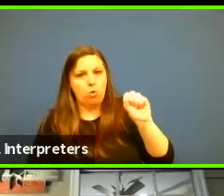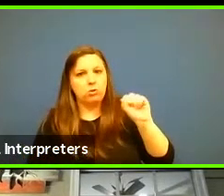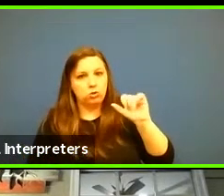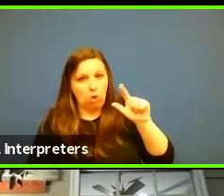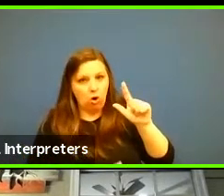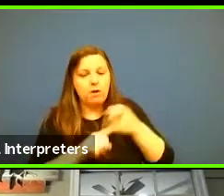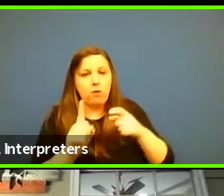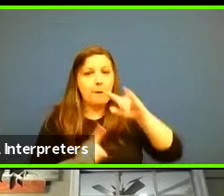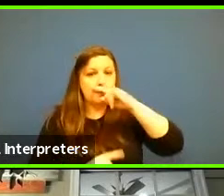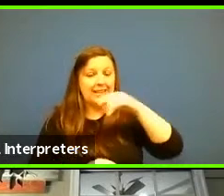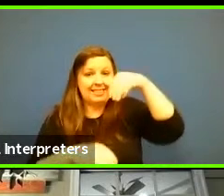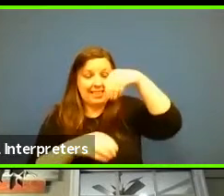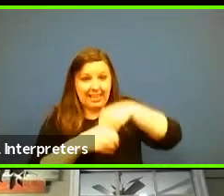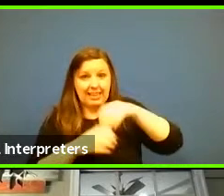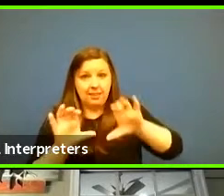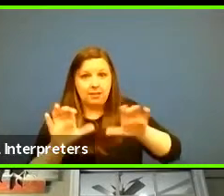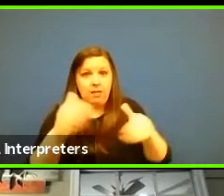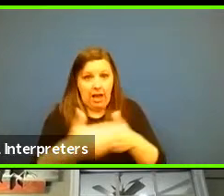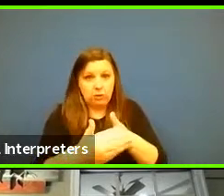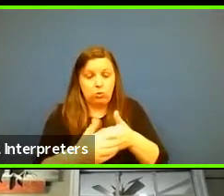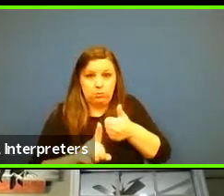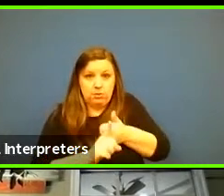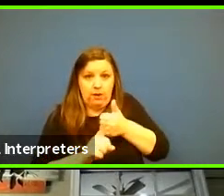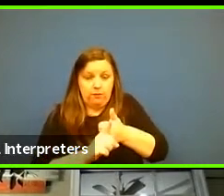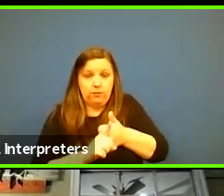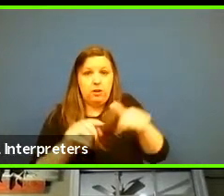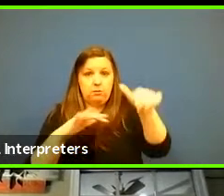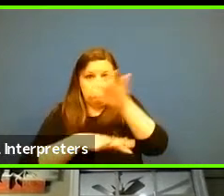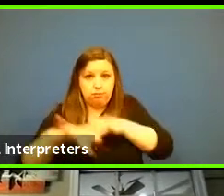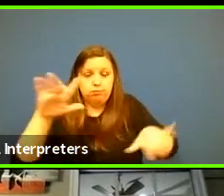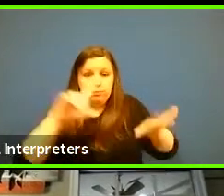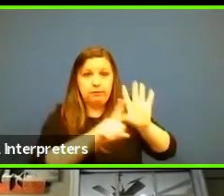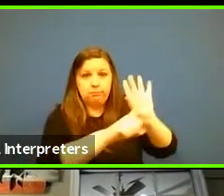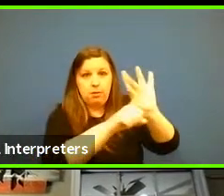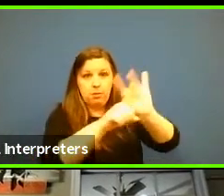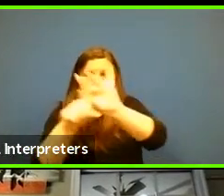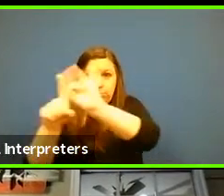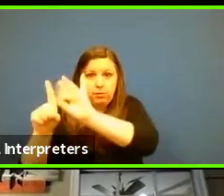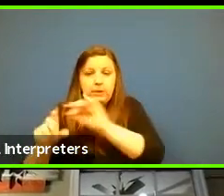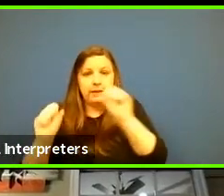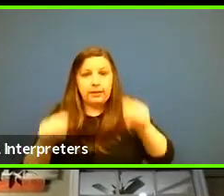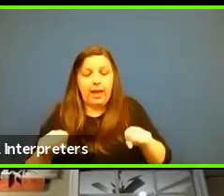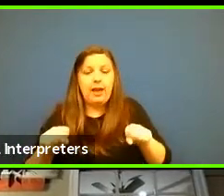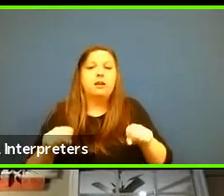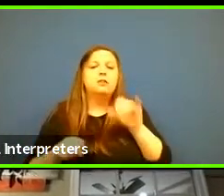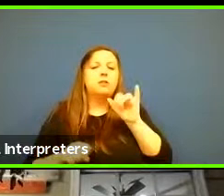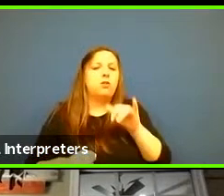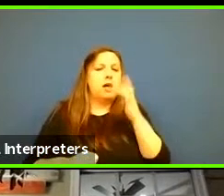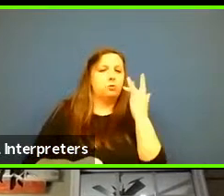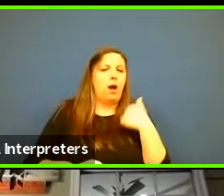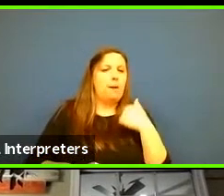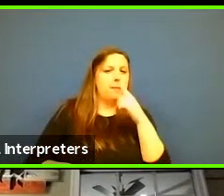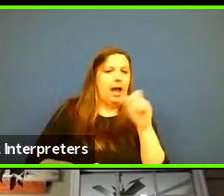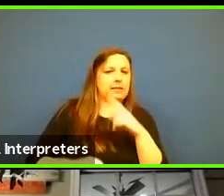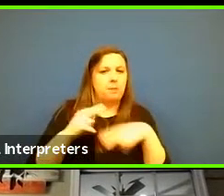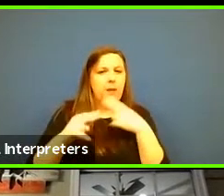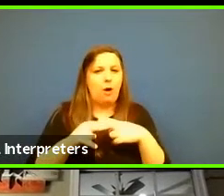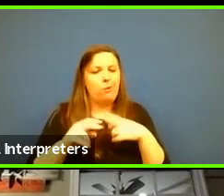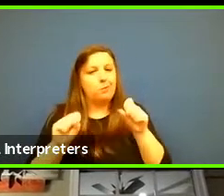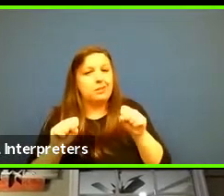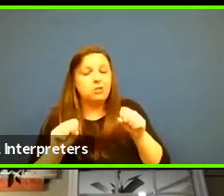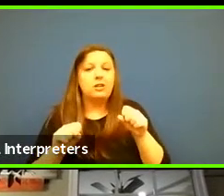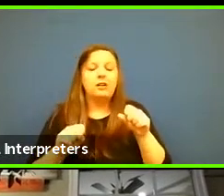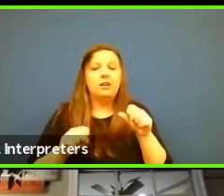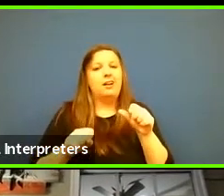the kids within that classroom can still get to other kids in that classroom. And so that's why I was asking about potentially, and I don't know if